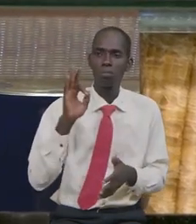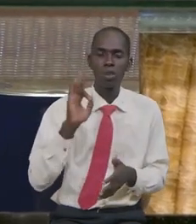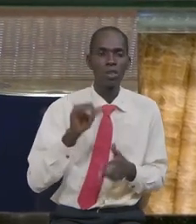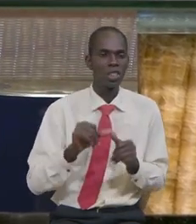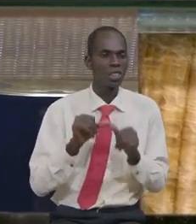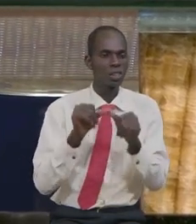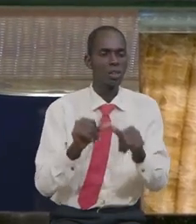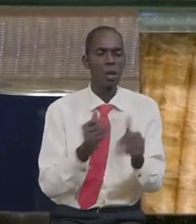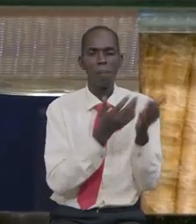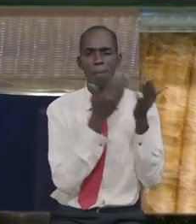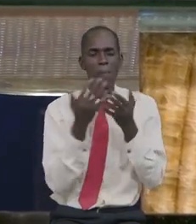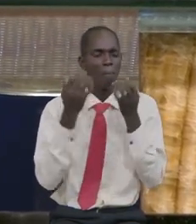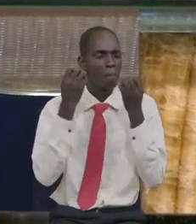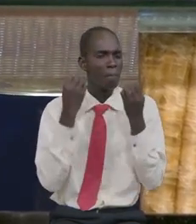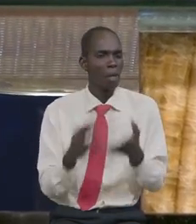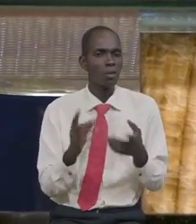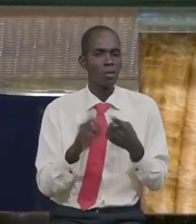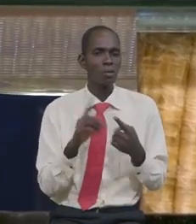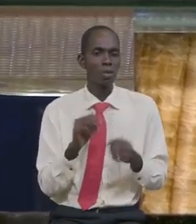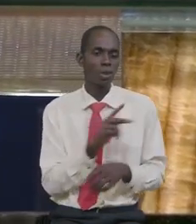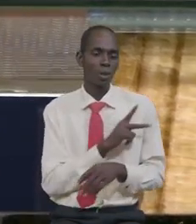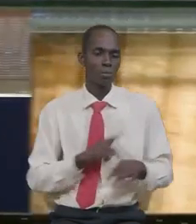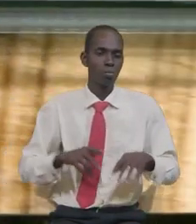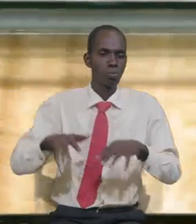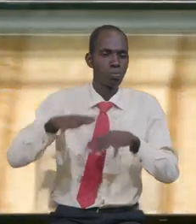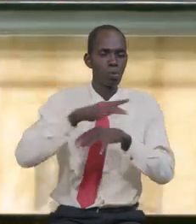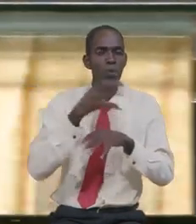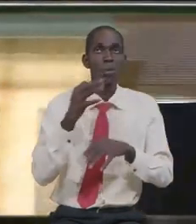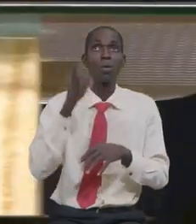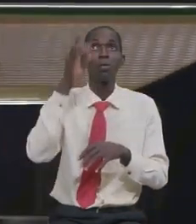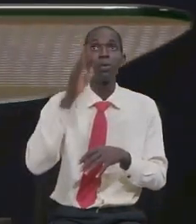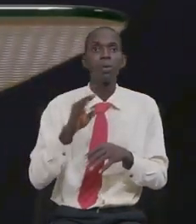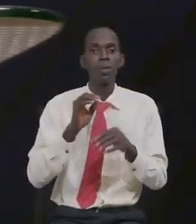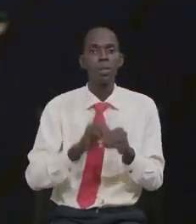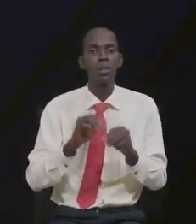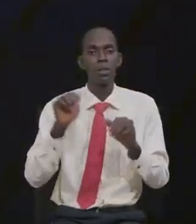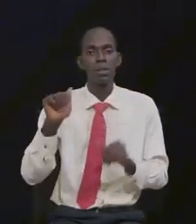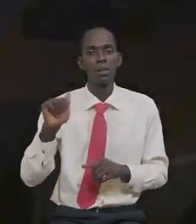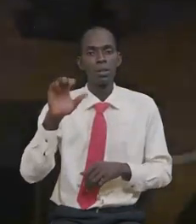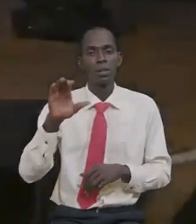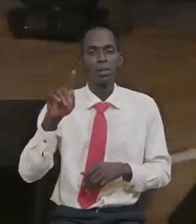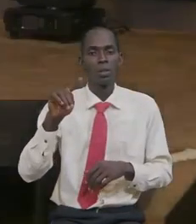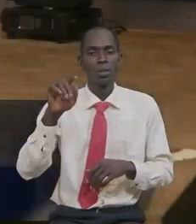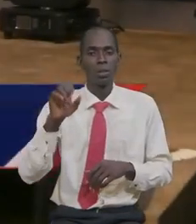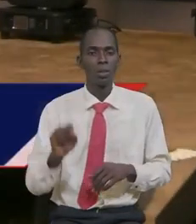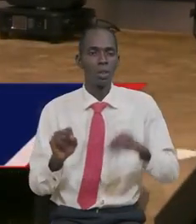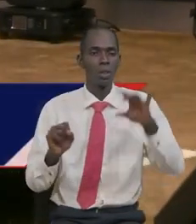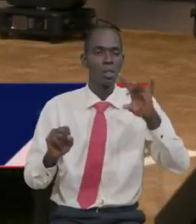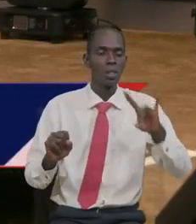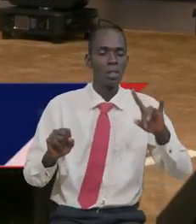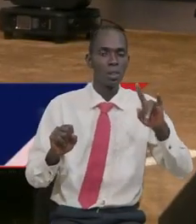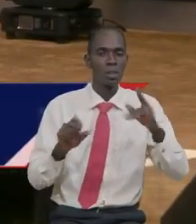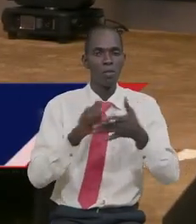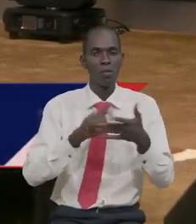many people to the kingdom of God. Acts chapter 18, we're looking at verse 9. Acts